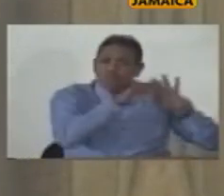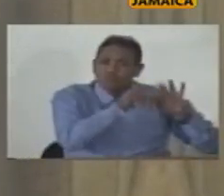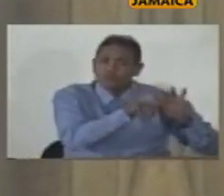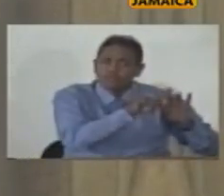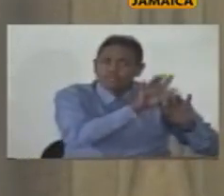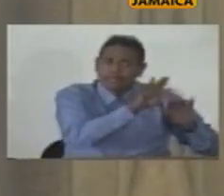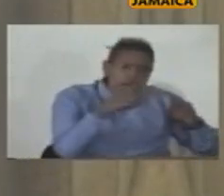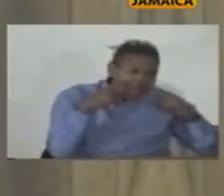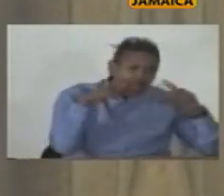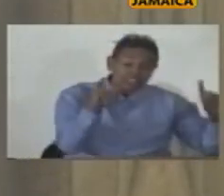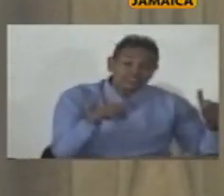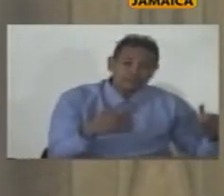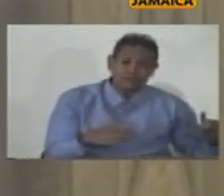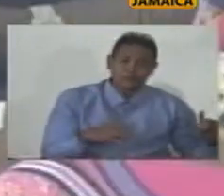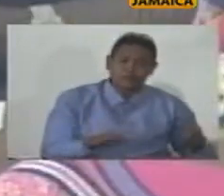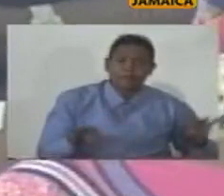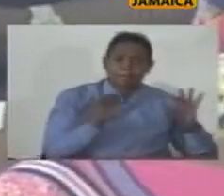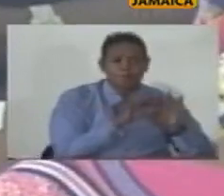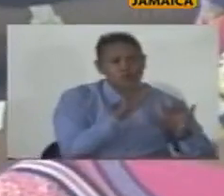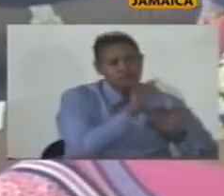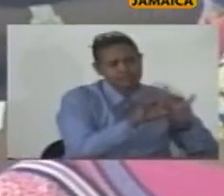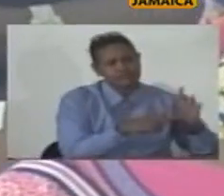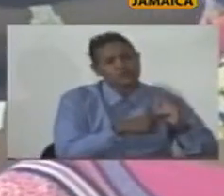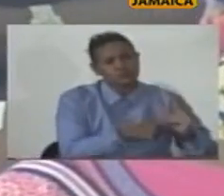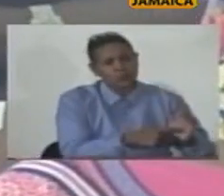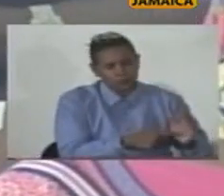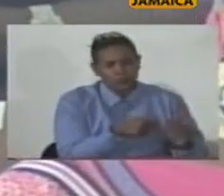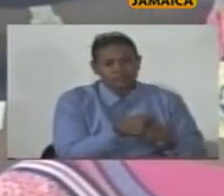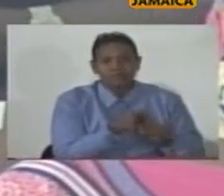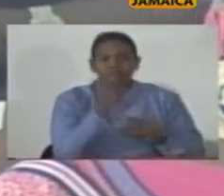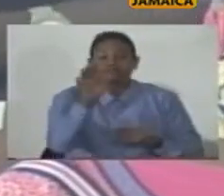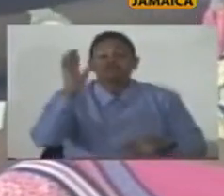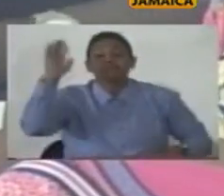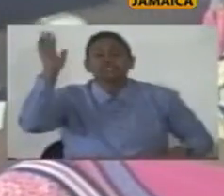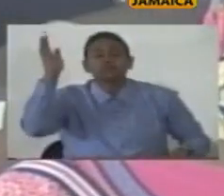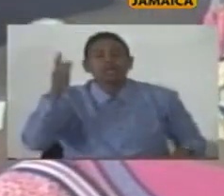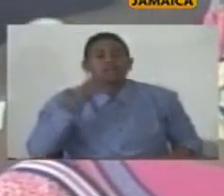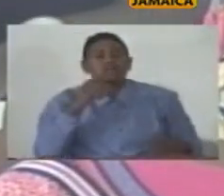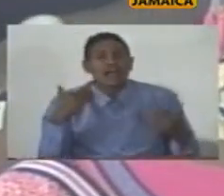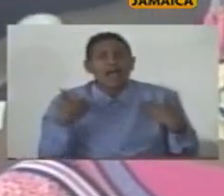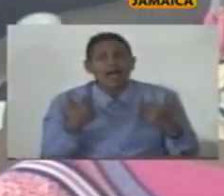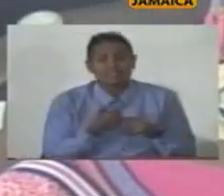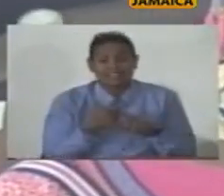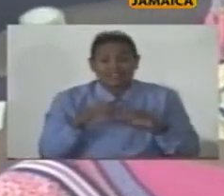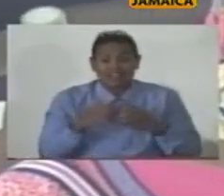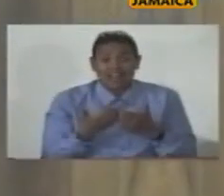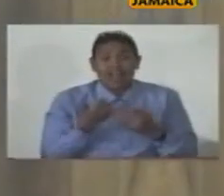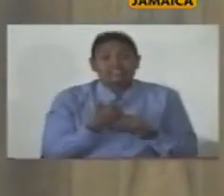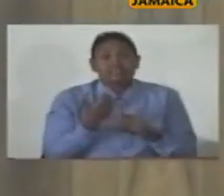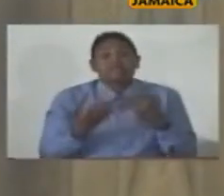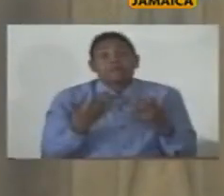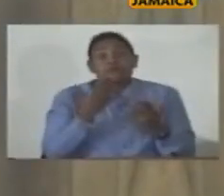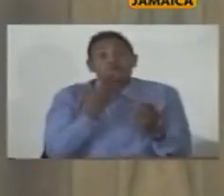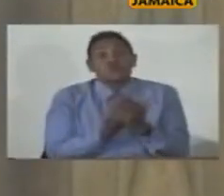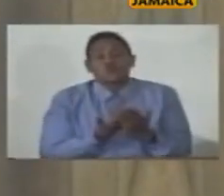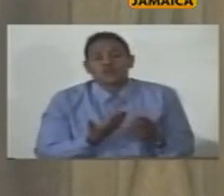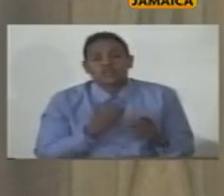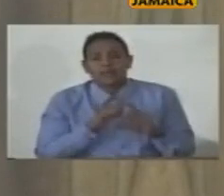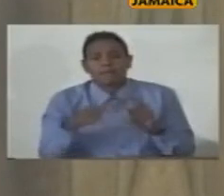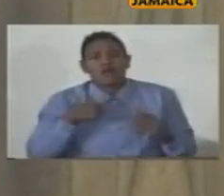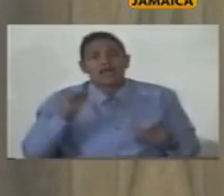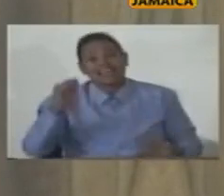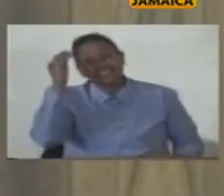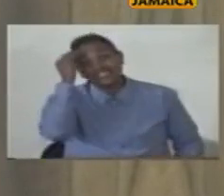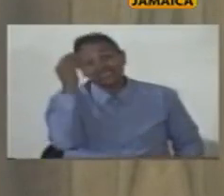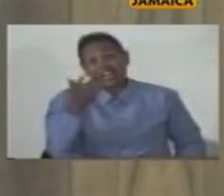their achievement. Mr. Speaker, having class may be good, but I can tell